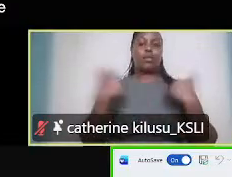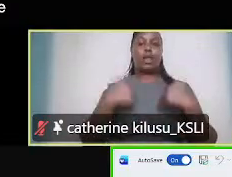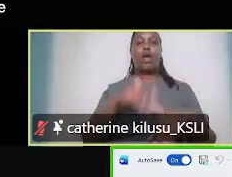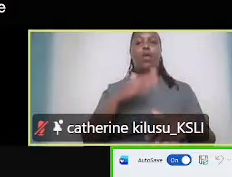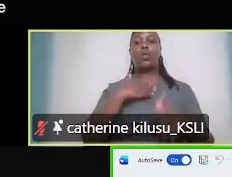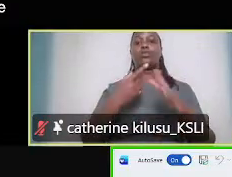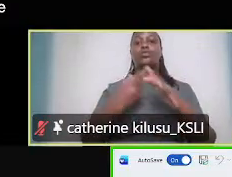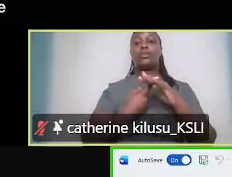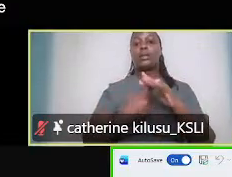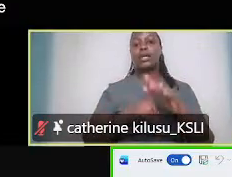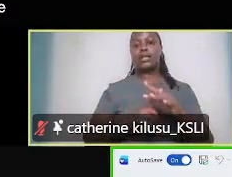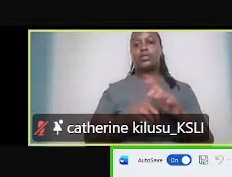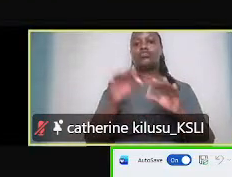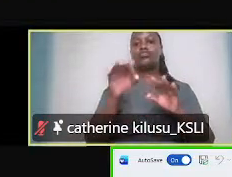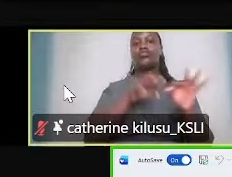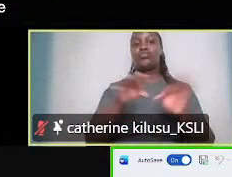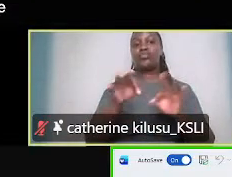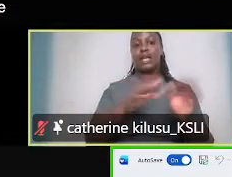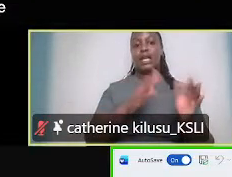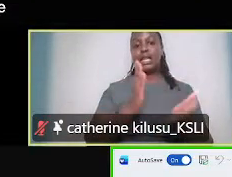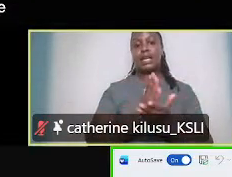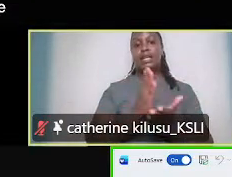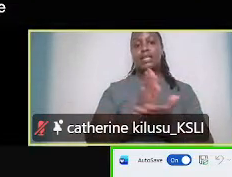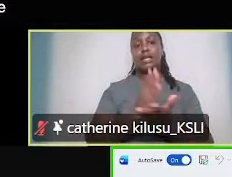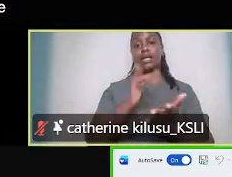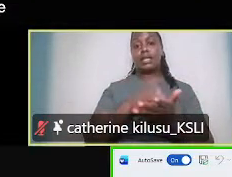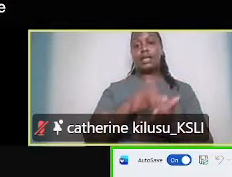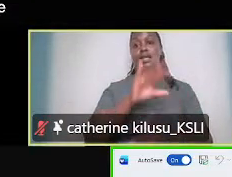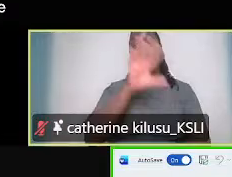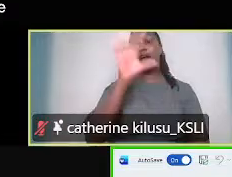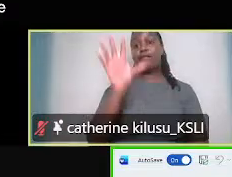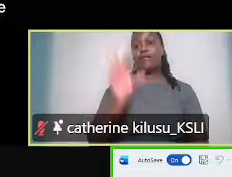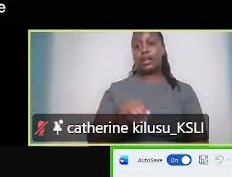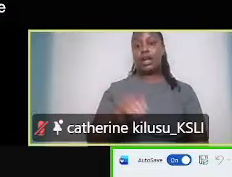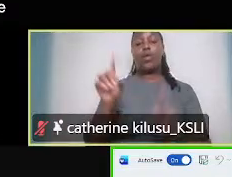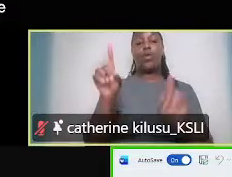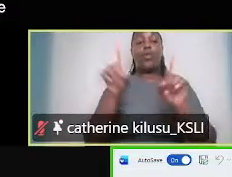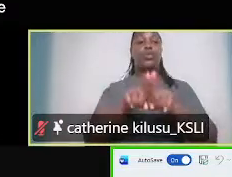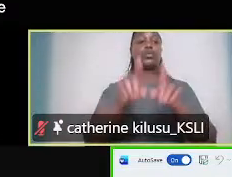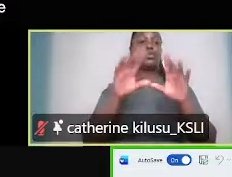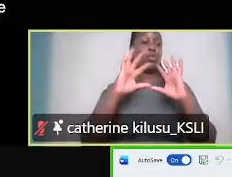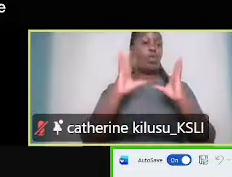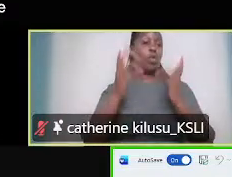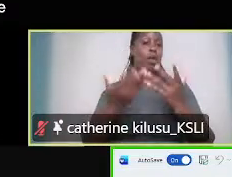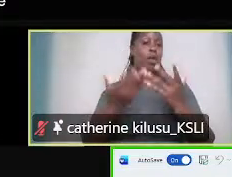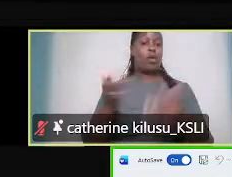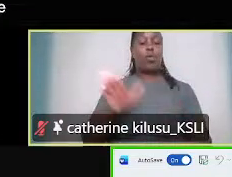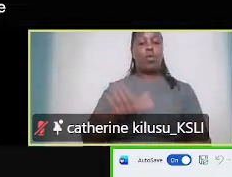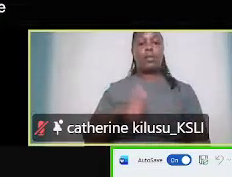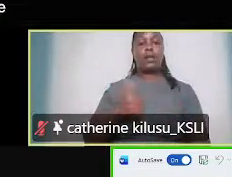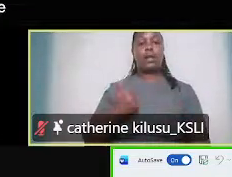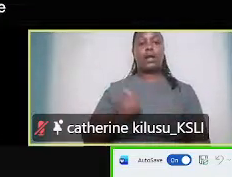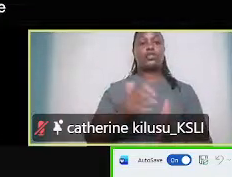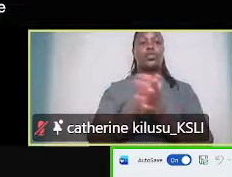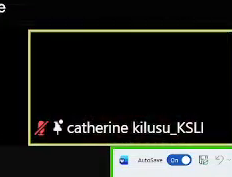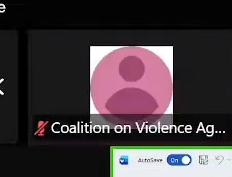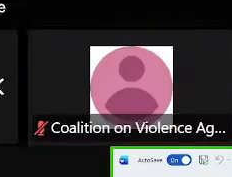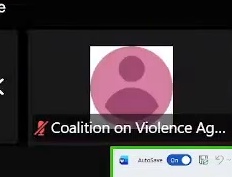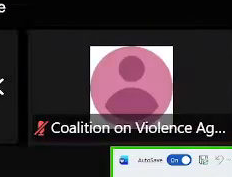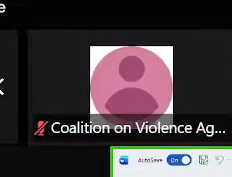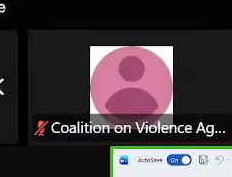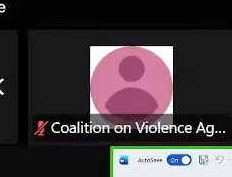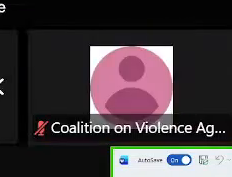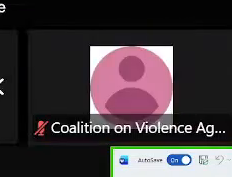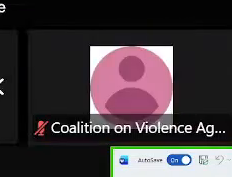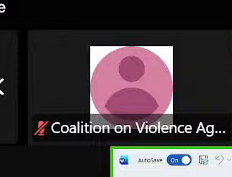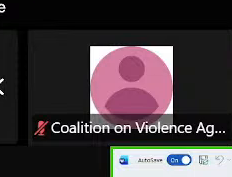by highlighting the reality that across Africa and globally, women and girls with disabilities continue to face the highest levels